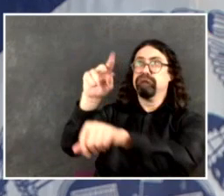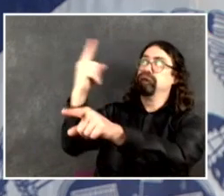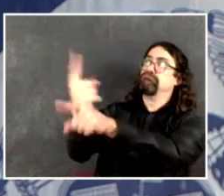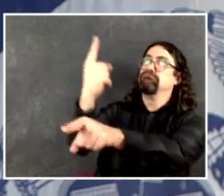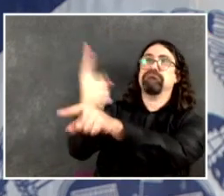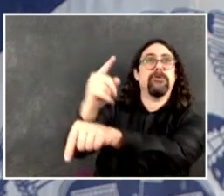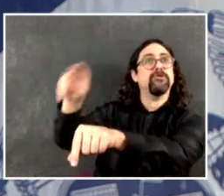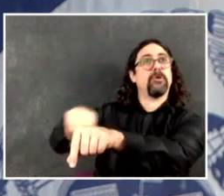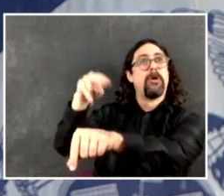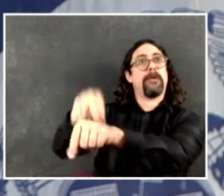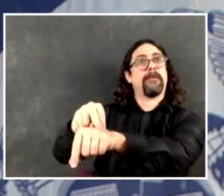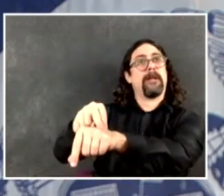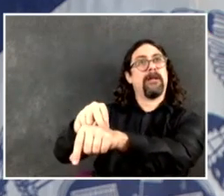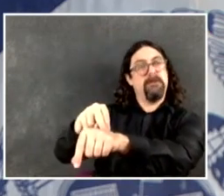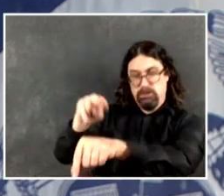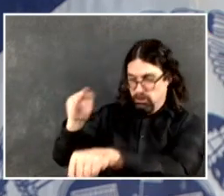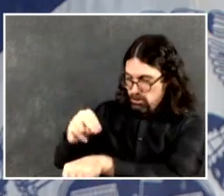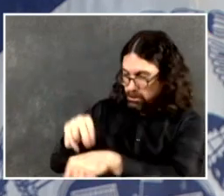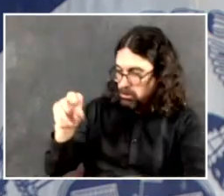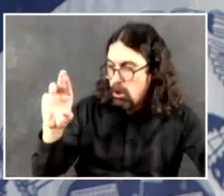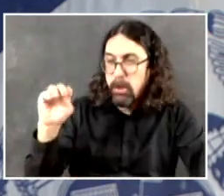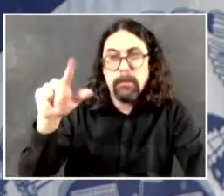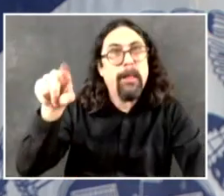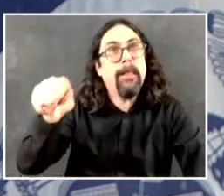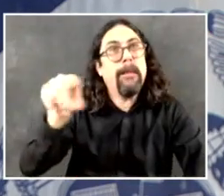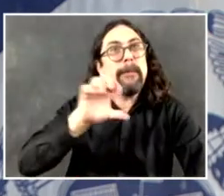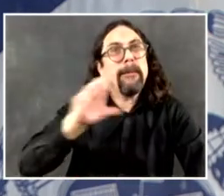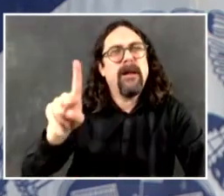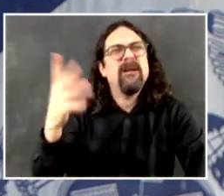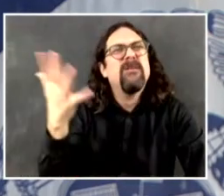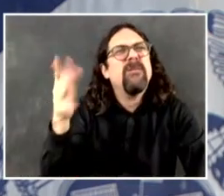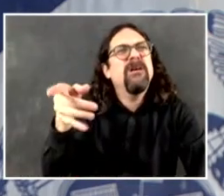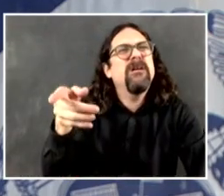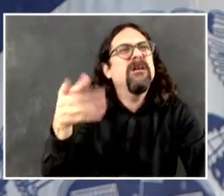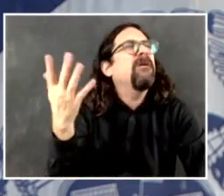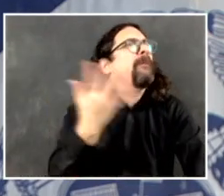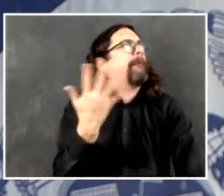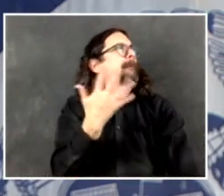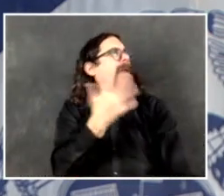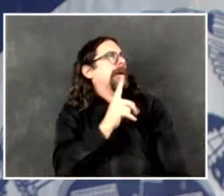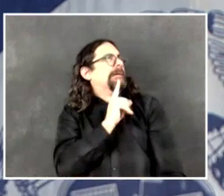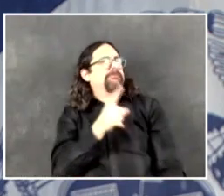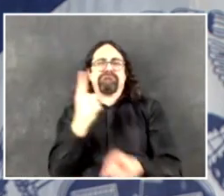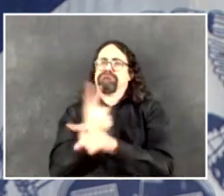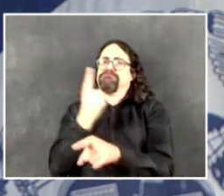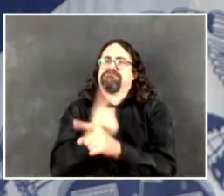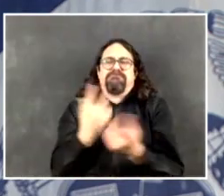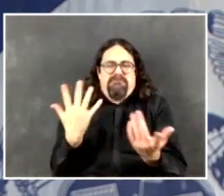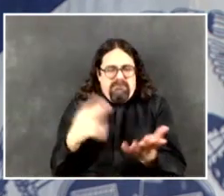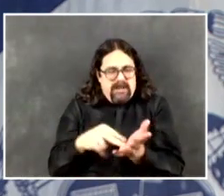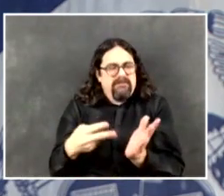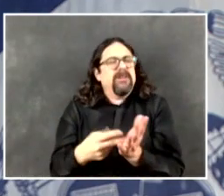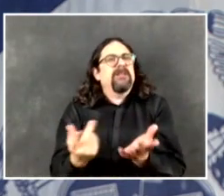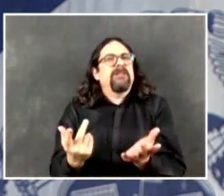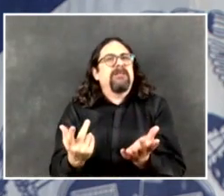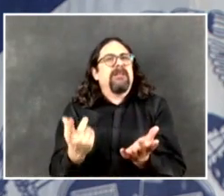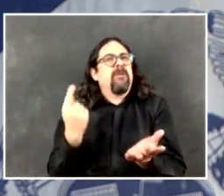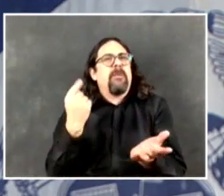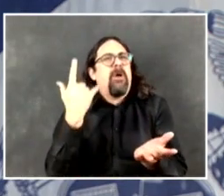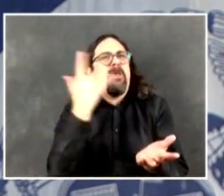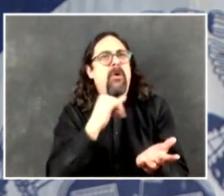way. Normal in some ways sounds like a very good thing right now, but normal isn't good enough for our